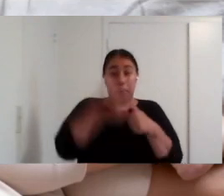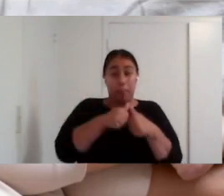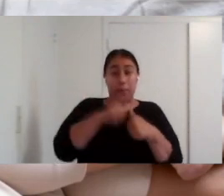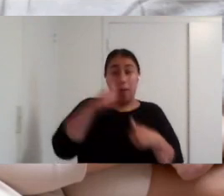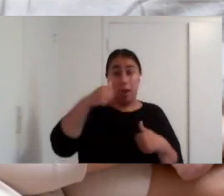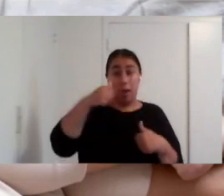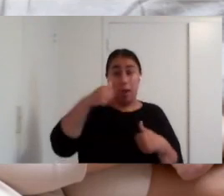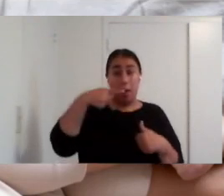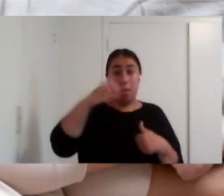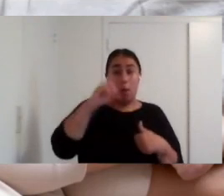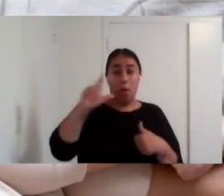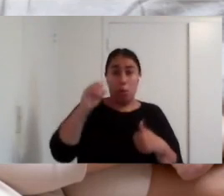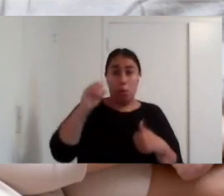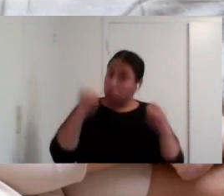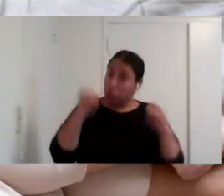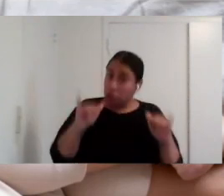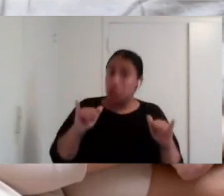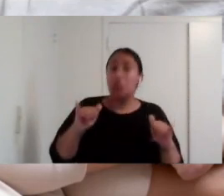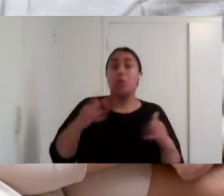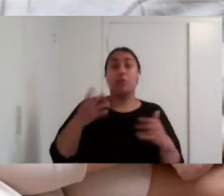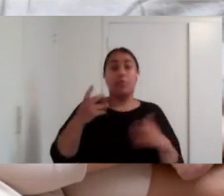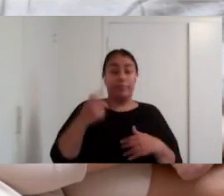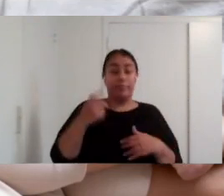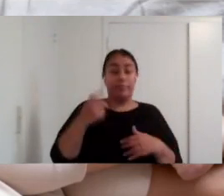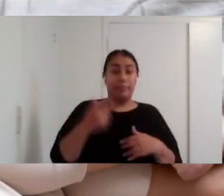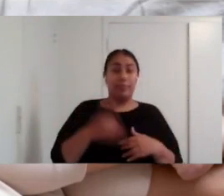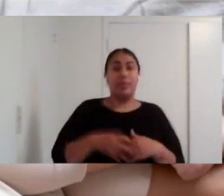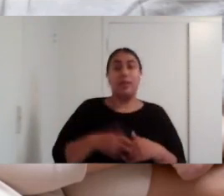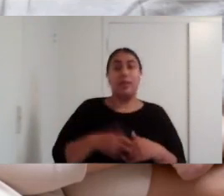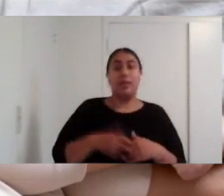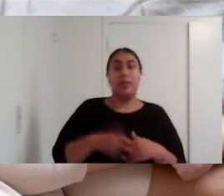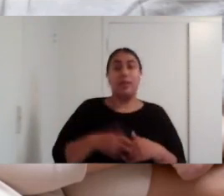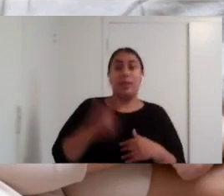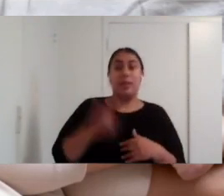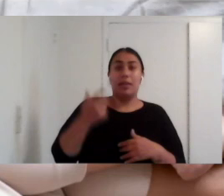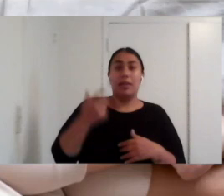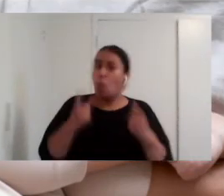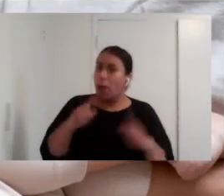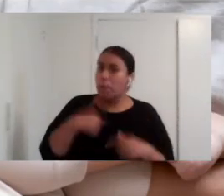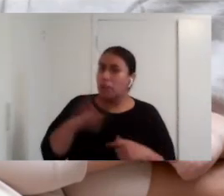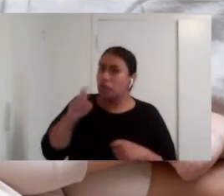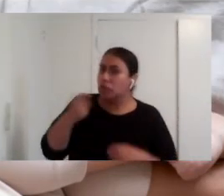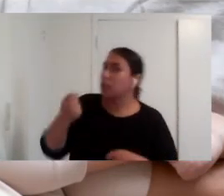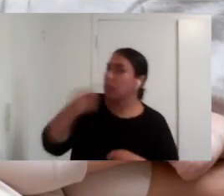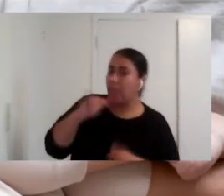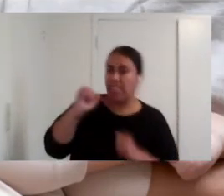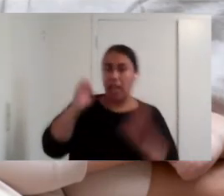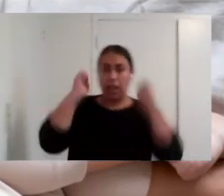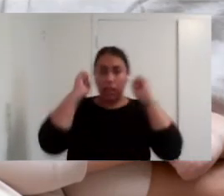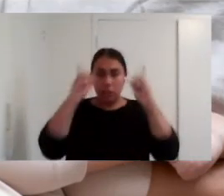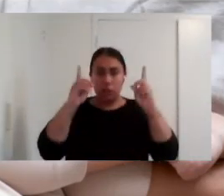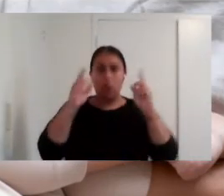and sleep is one of our favorite things to help patients with. We have patients come back to us and say, well, I used to take this